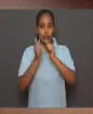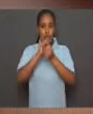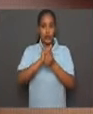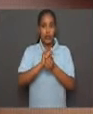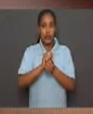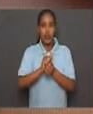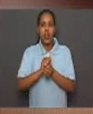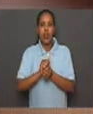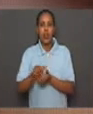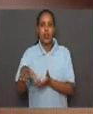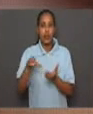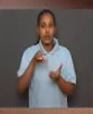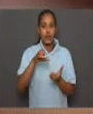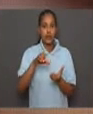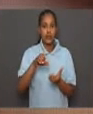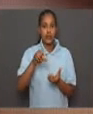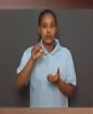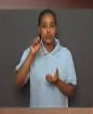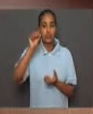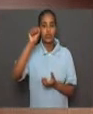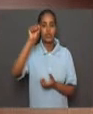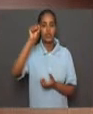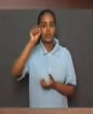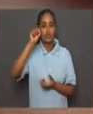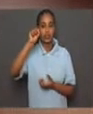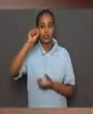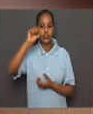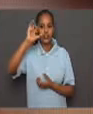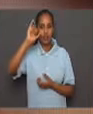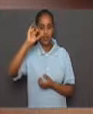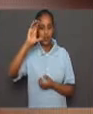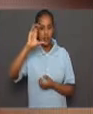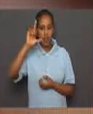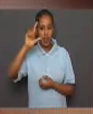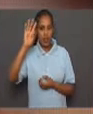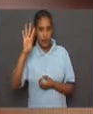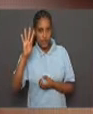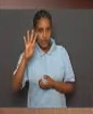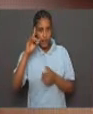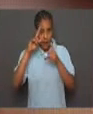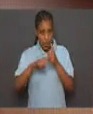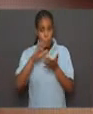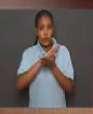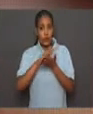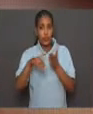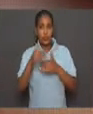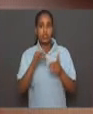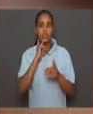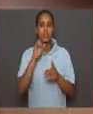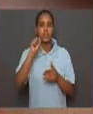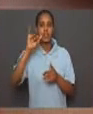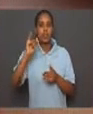into liquid silicon tetrachloride. A final purification of